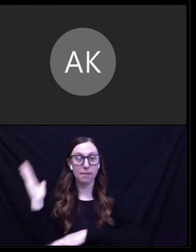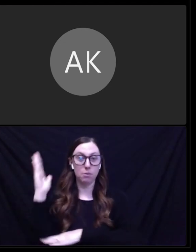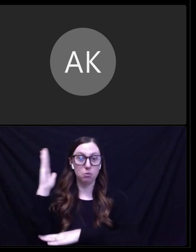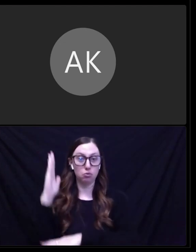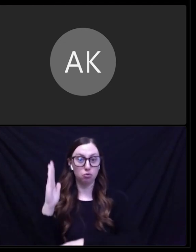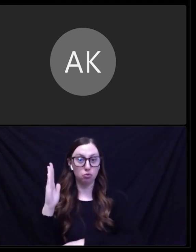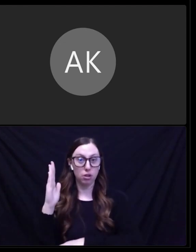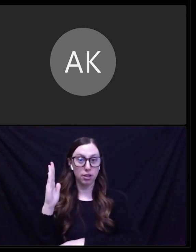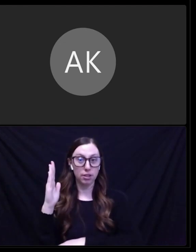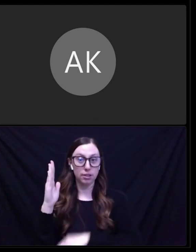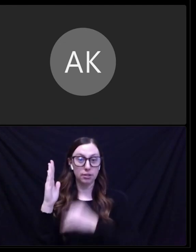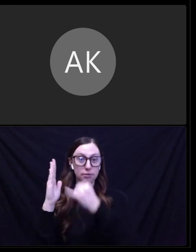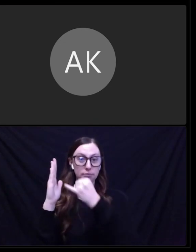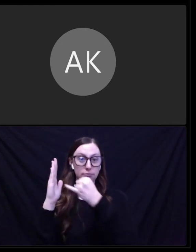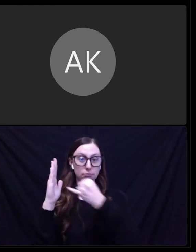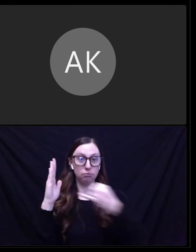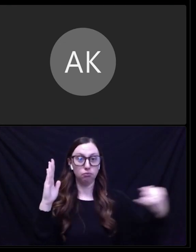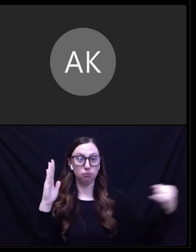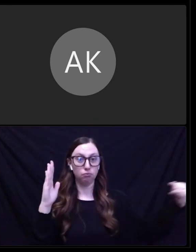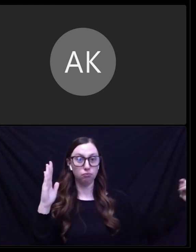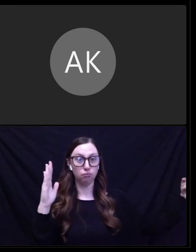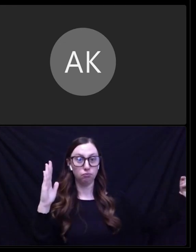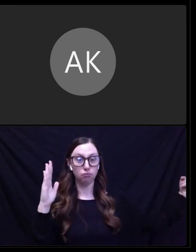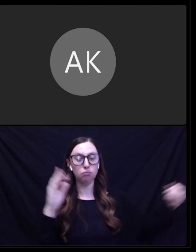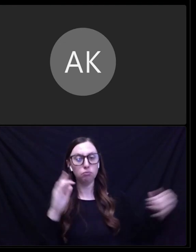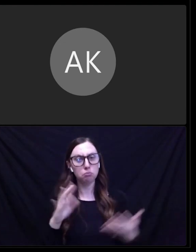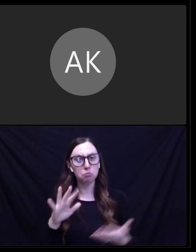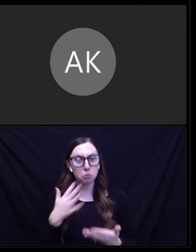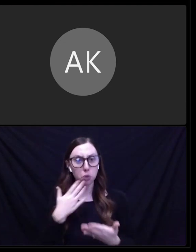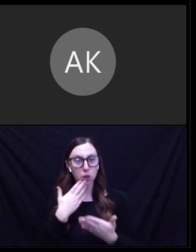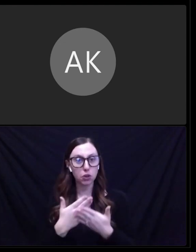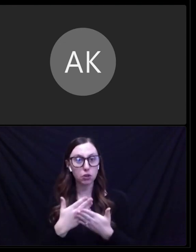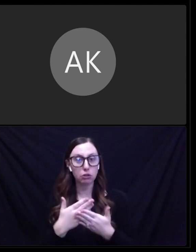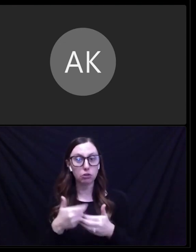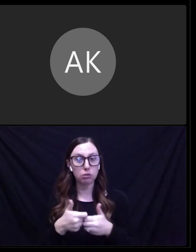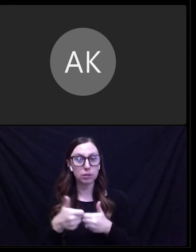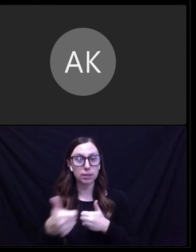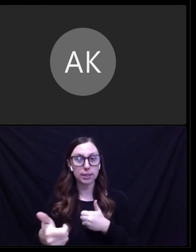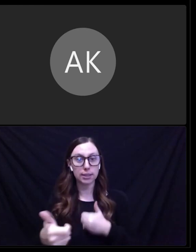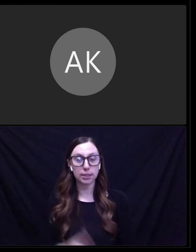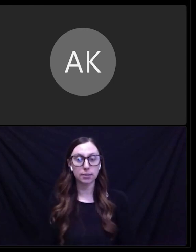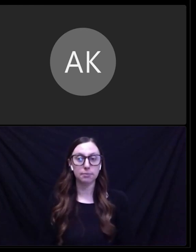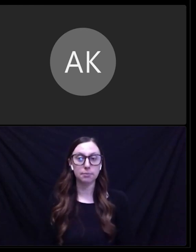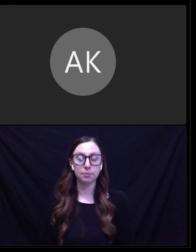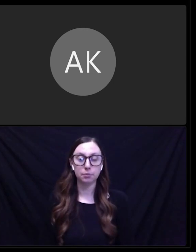a side table, I could probably extend out a bit more.